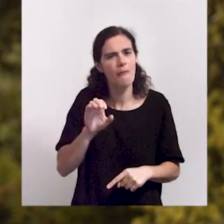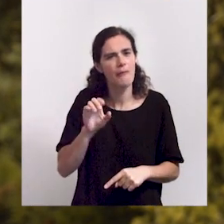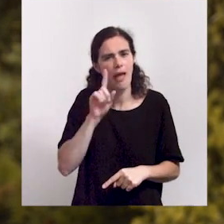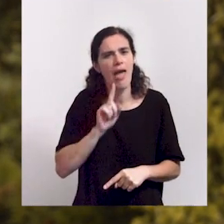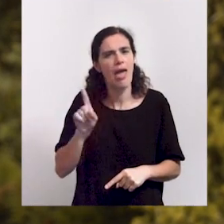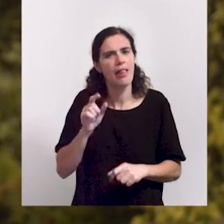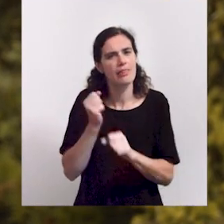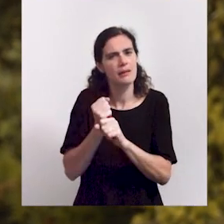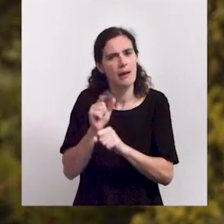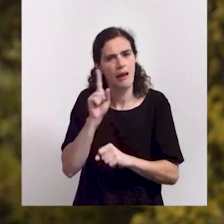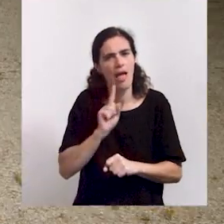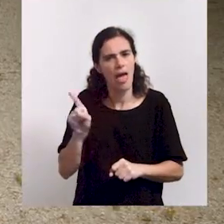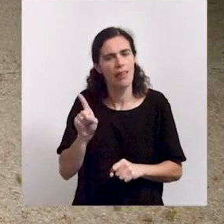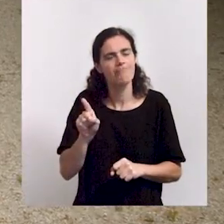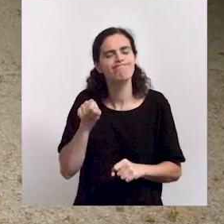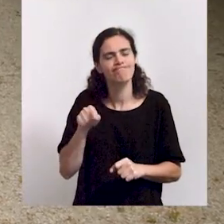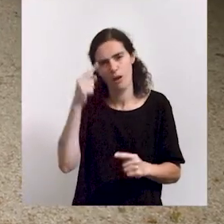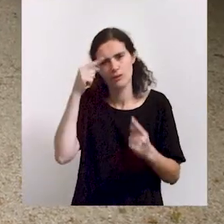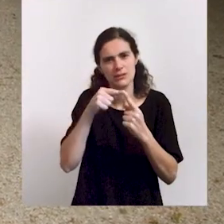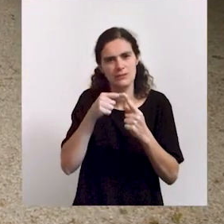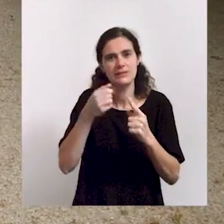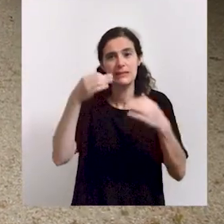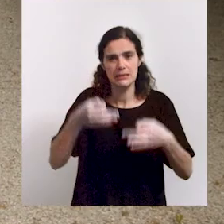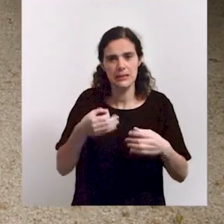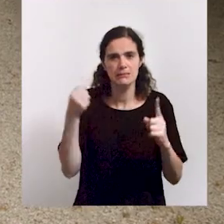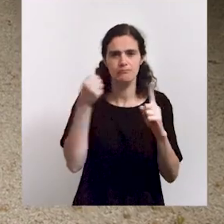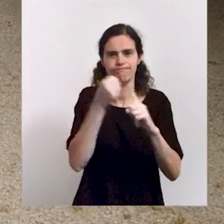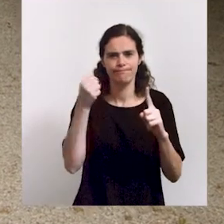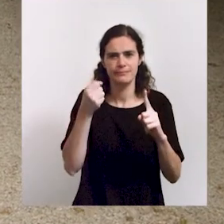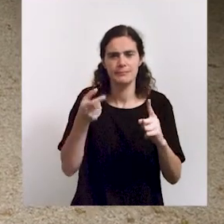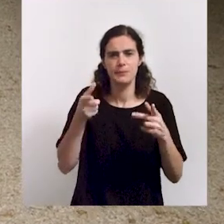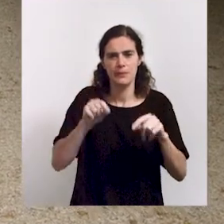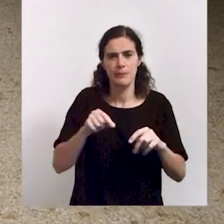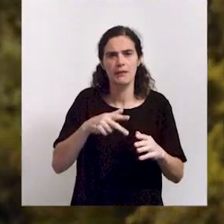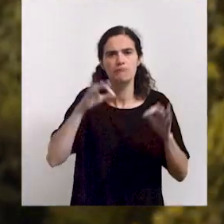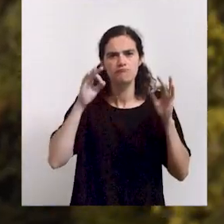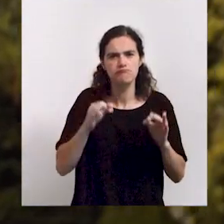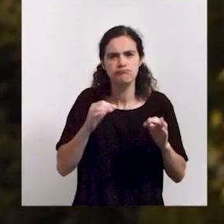certitudes and the authority of the certitude. Thank you.